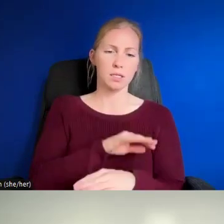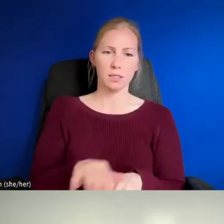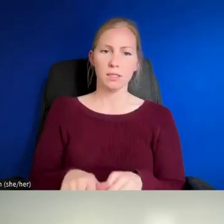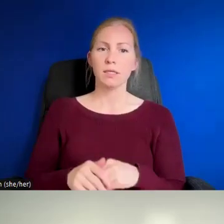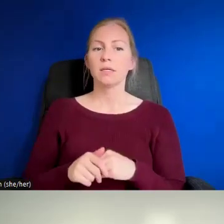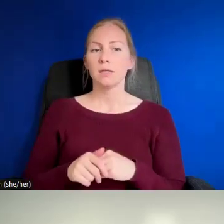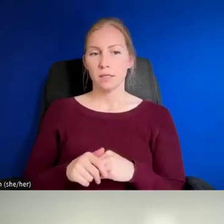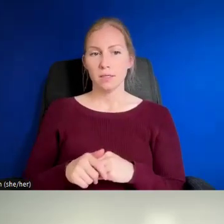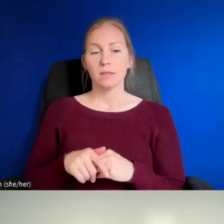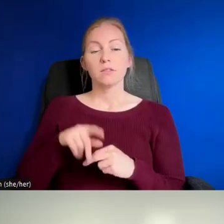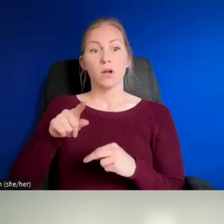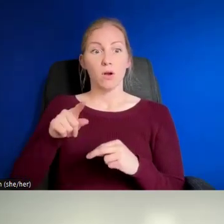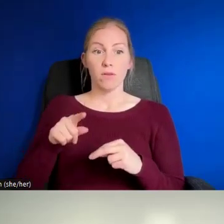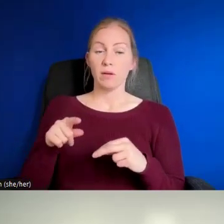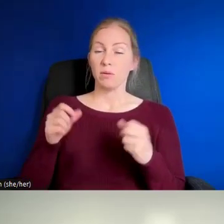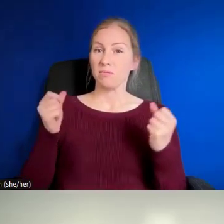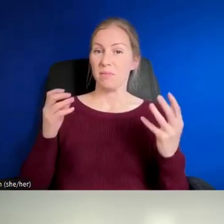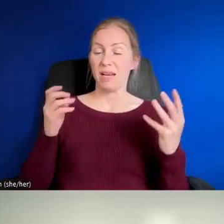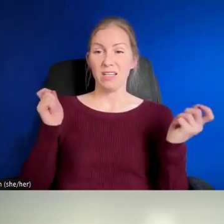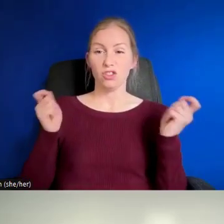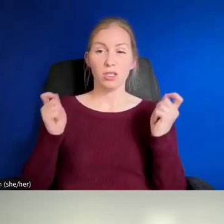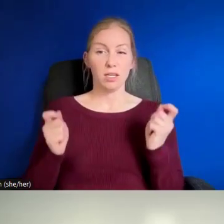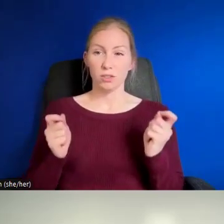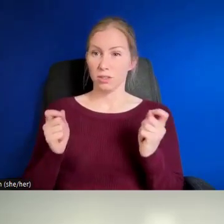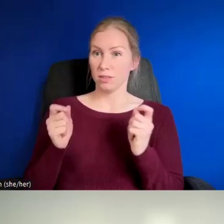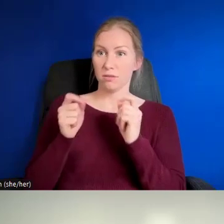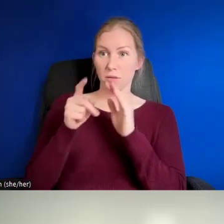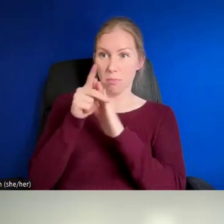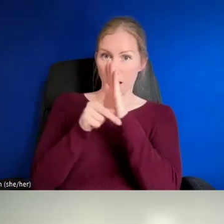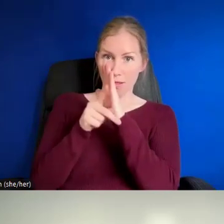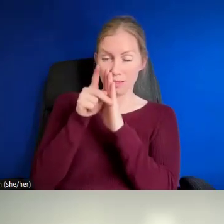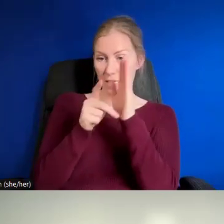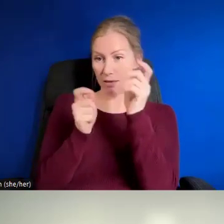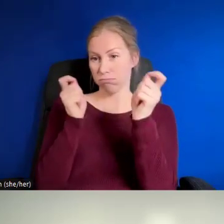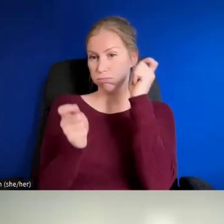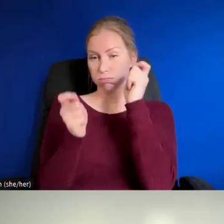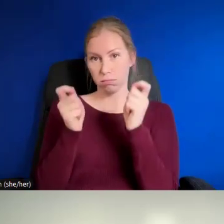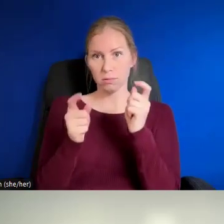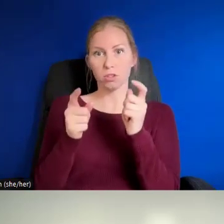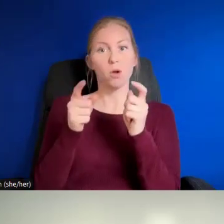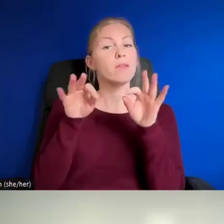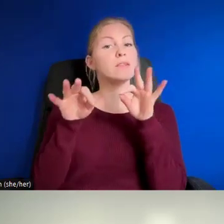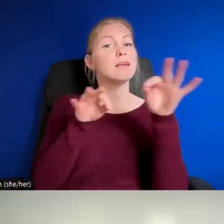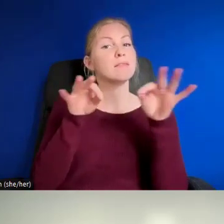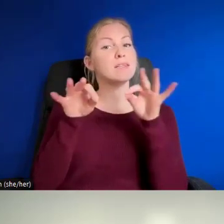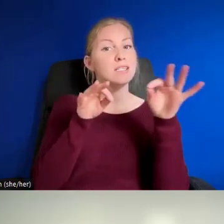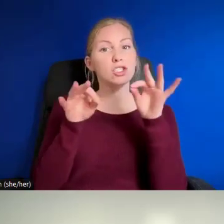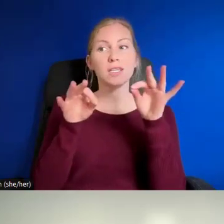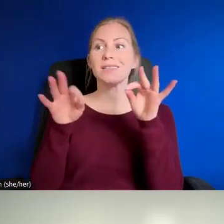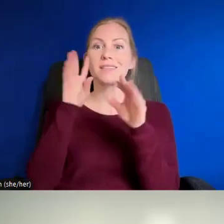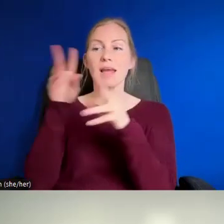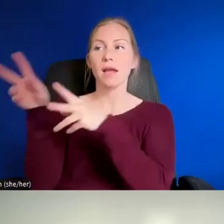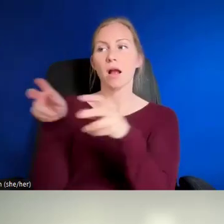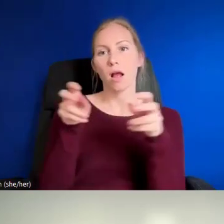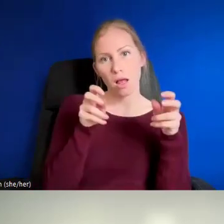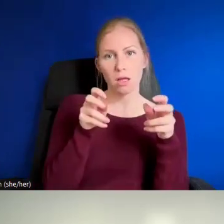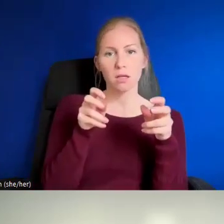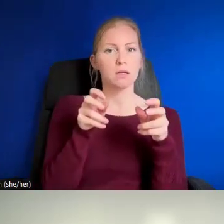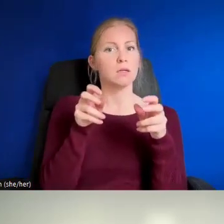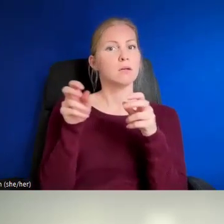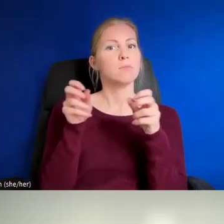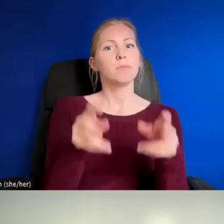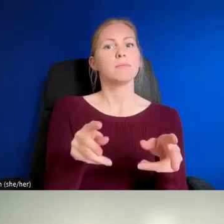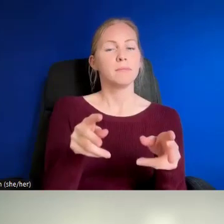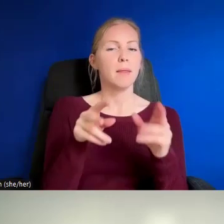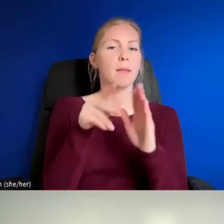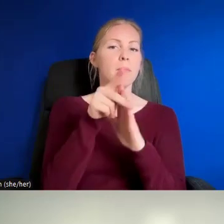to the policies that brought the definitions and usage laid out in the policies of